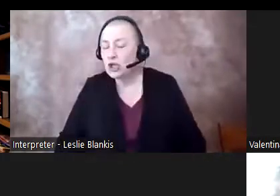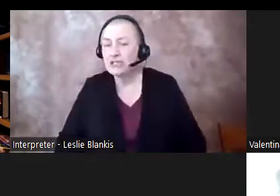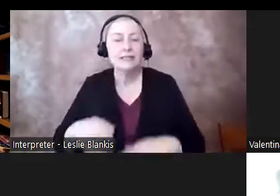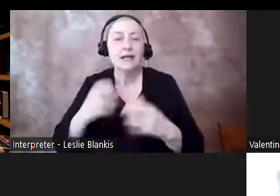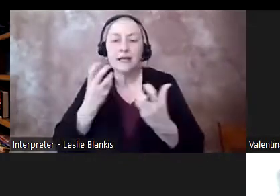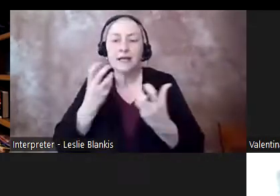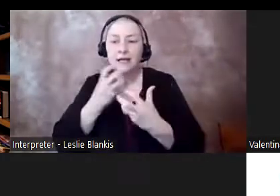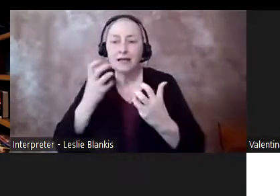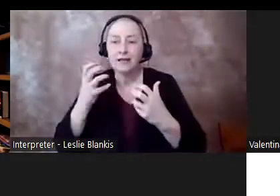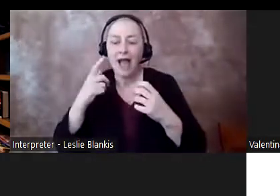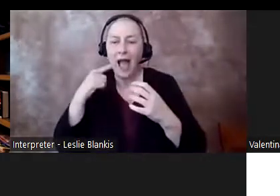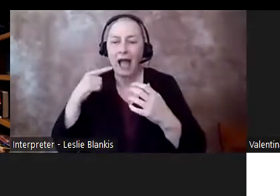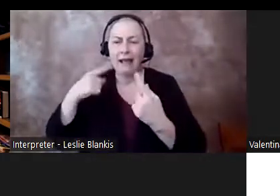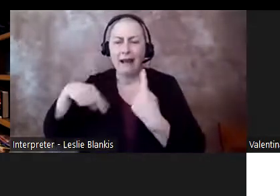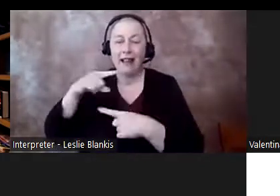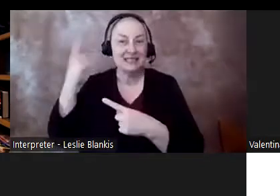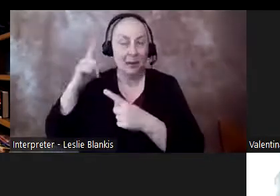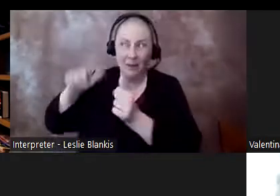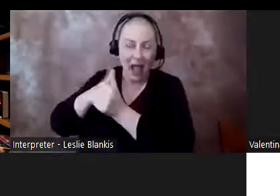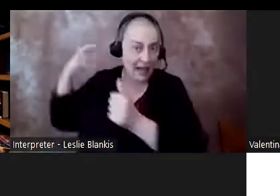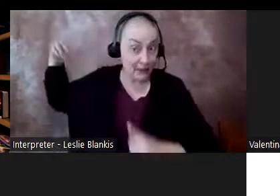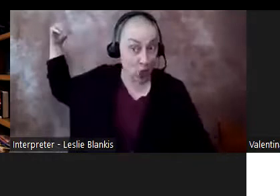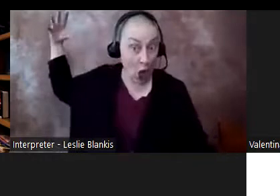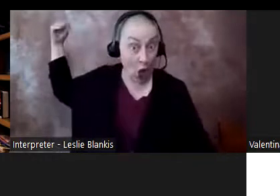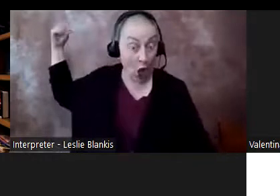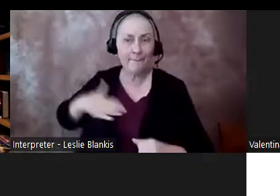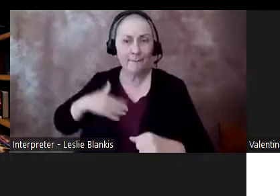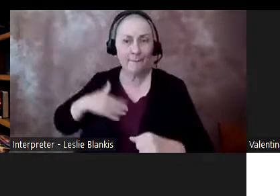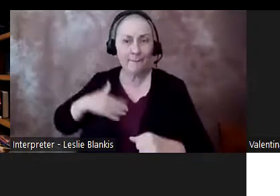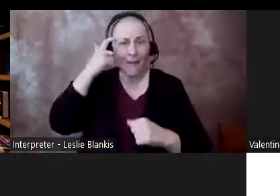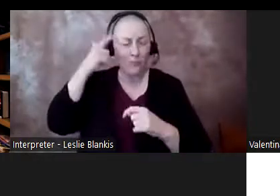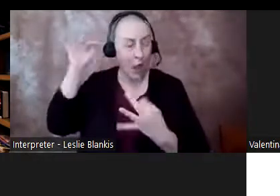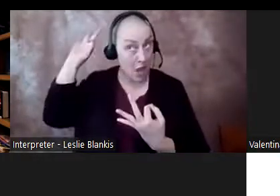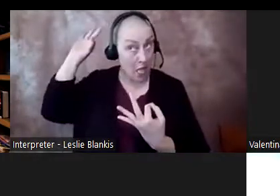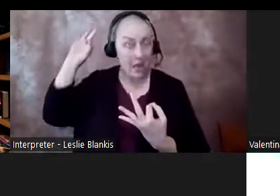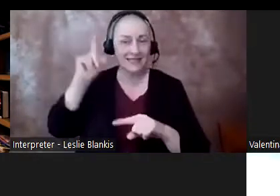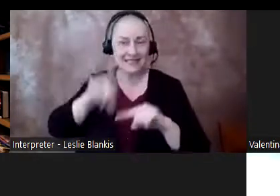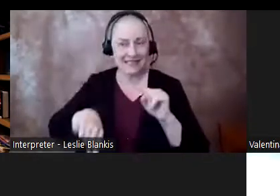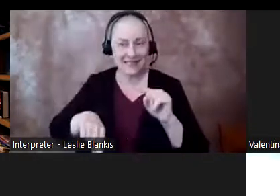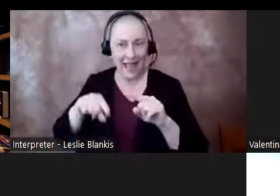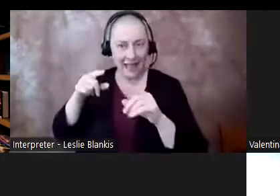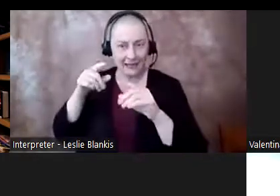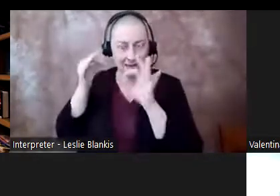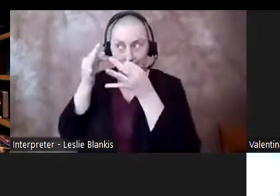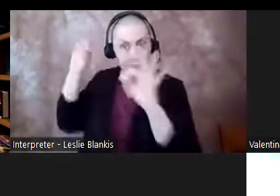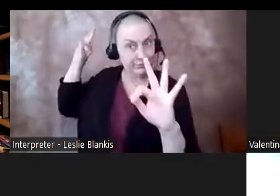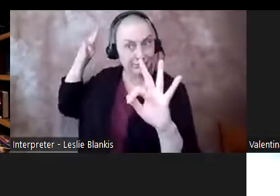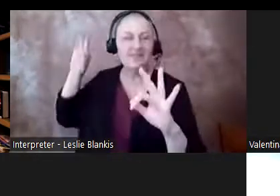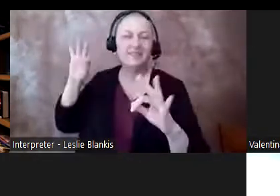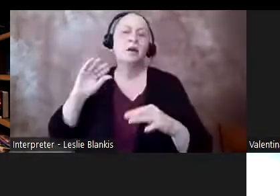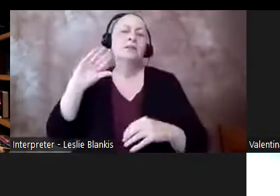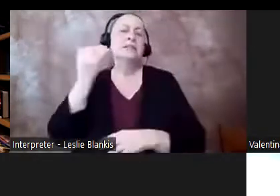got circled around because somebody's talking behind me and my brain is not able to multifunction. Must be all this